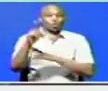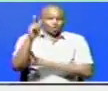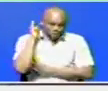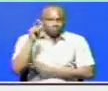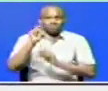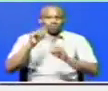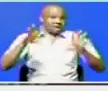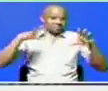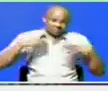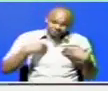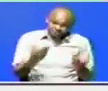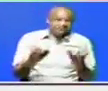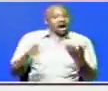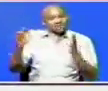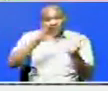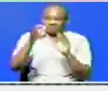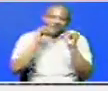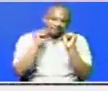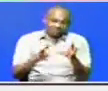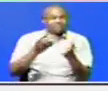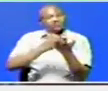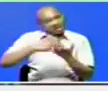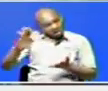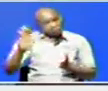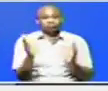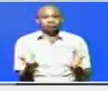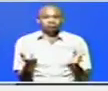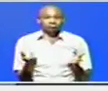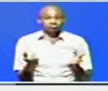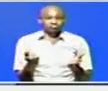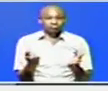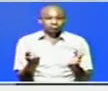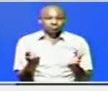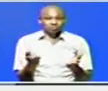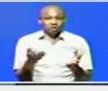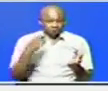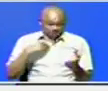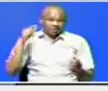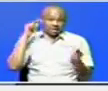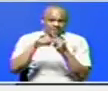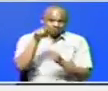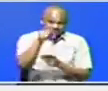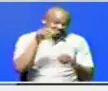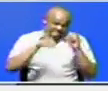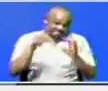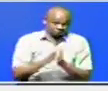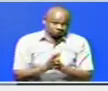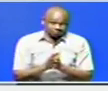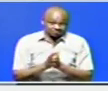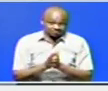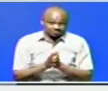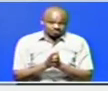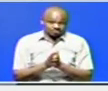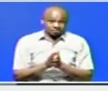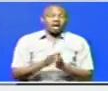can be applied. Those are unfair, should be suspended for the next election. For purposes of this coming election,